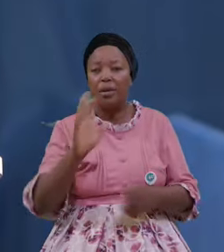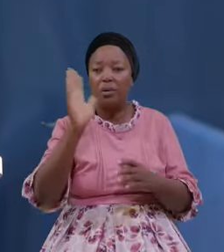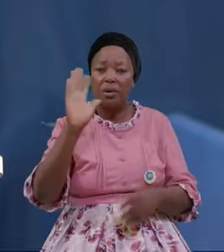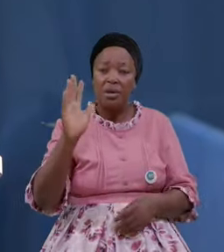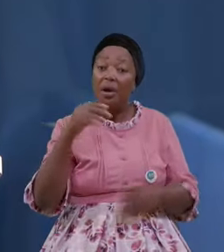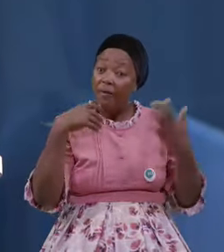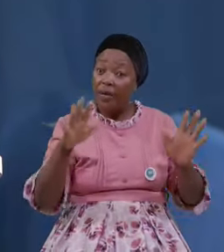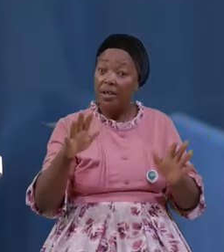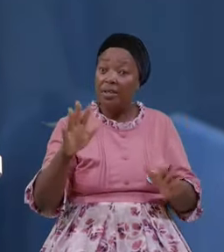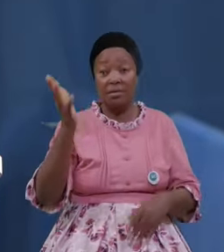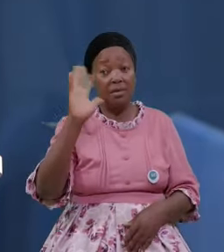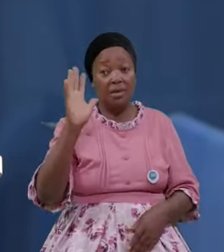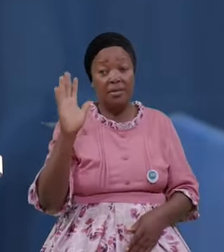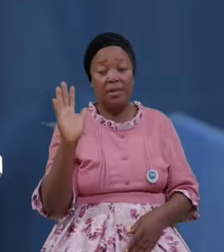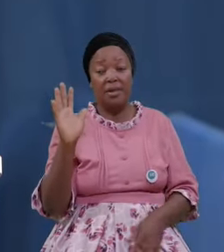done, indicate.